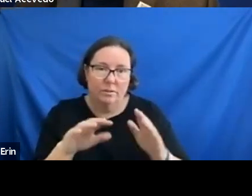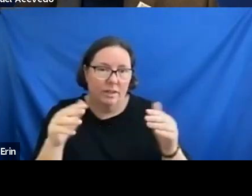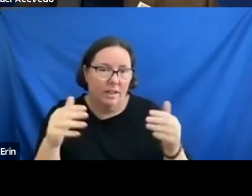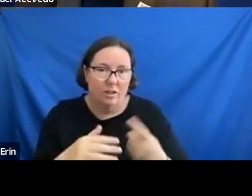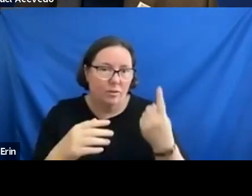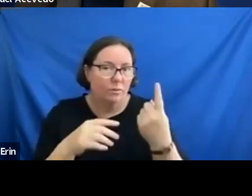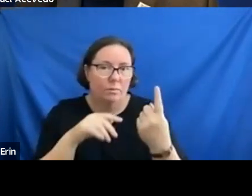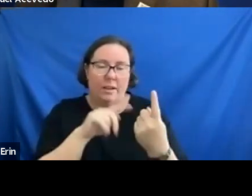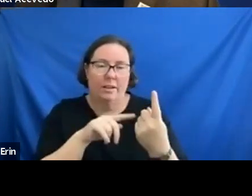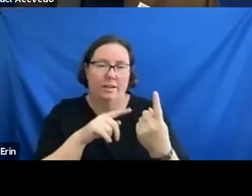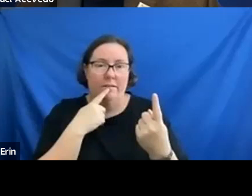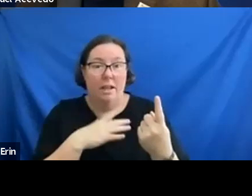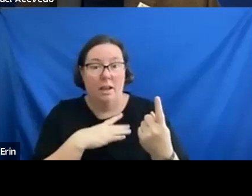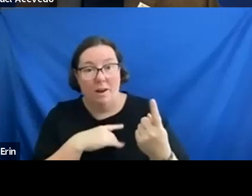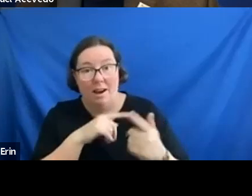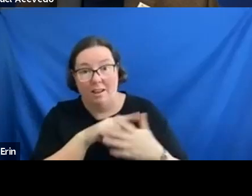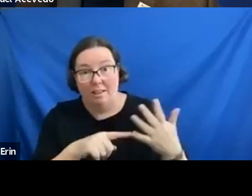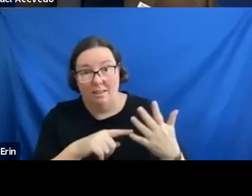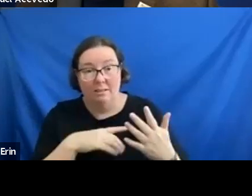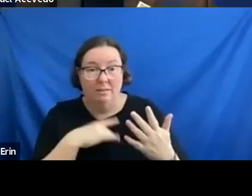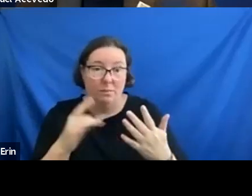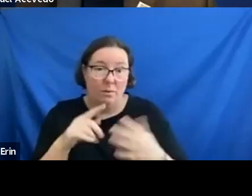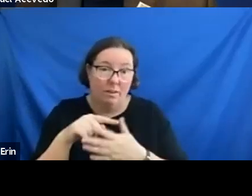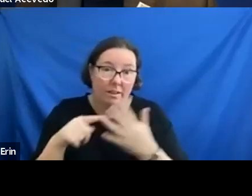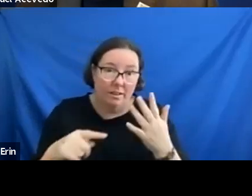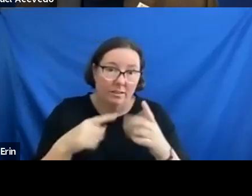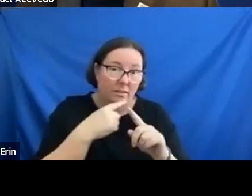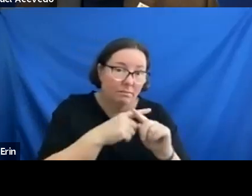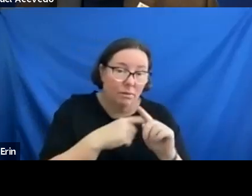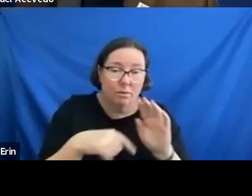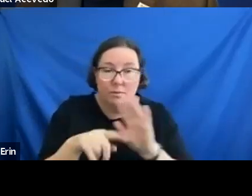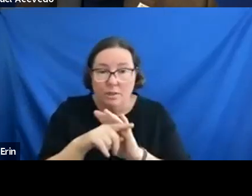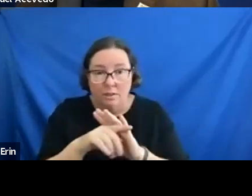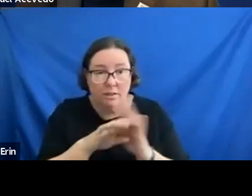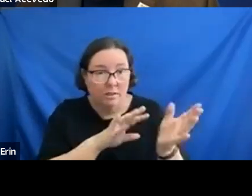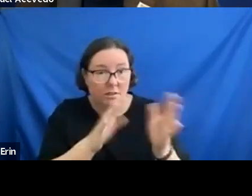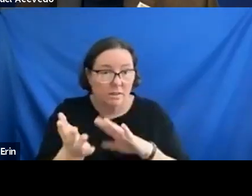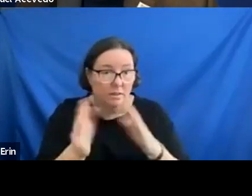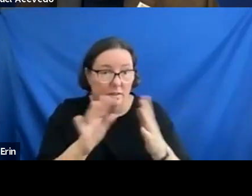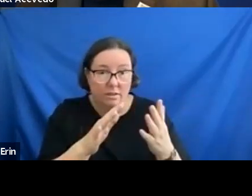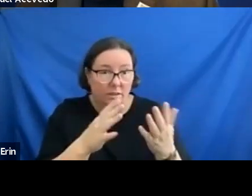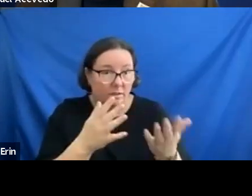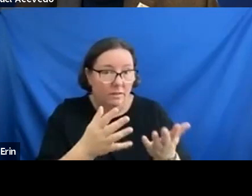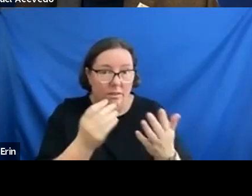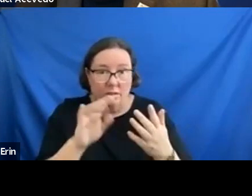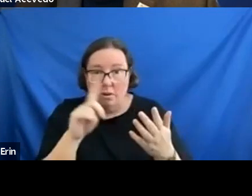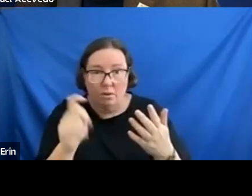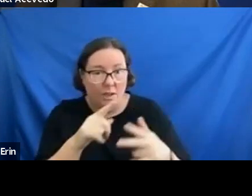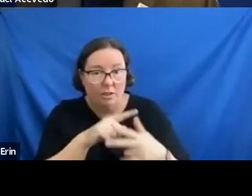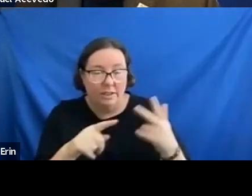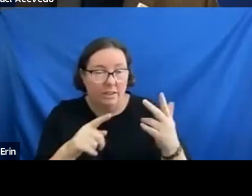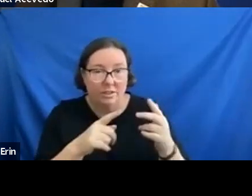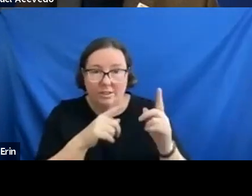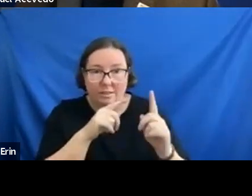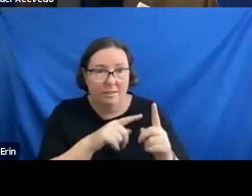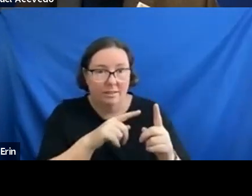introduce one model that appeals to us and name a pro and or a con and or a question. Yes. Right? And